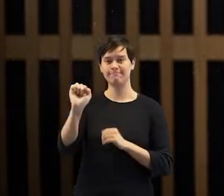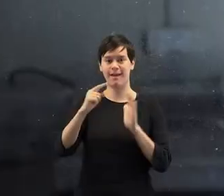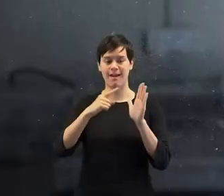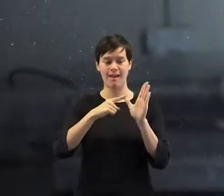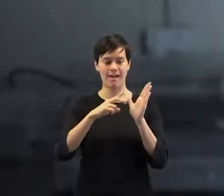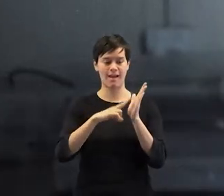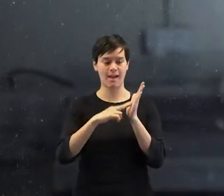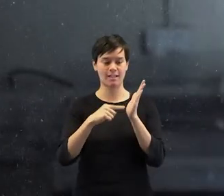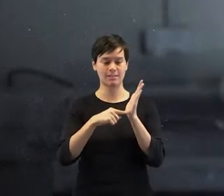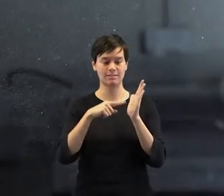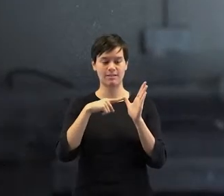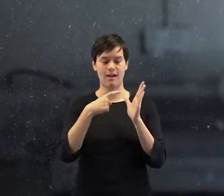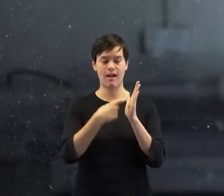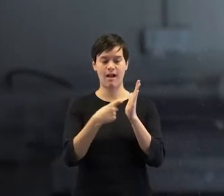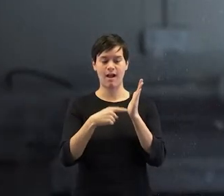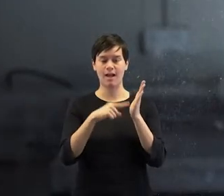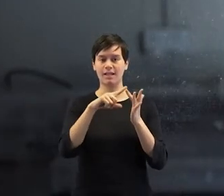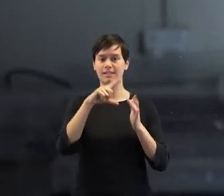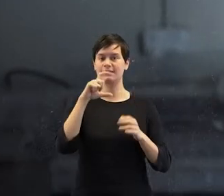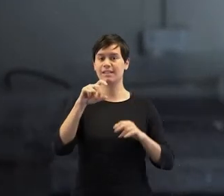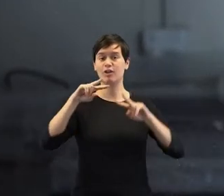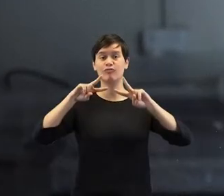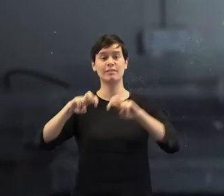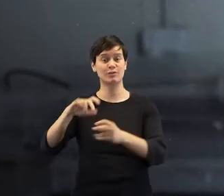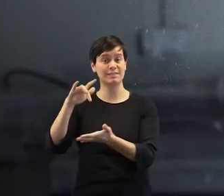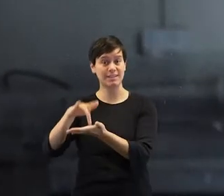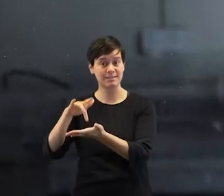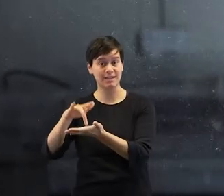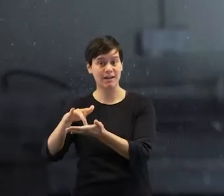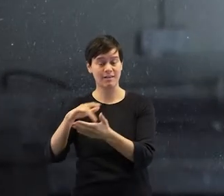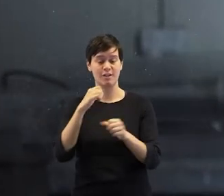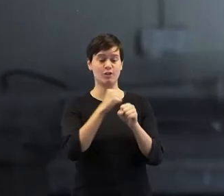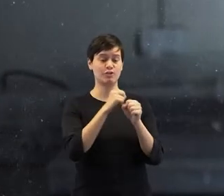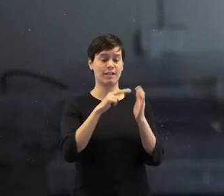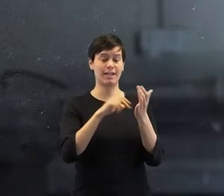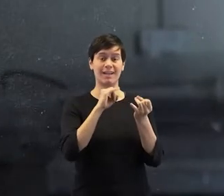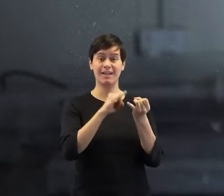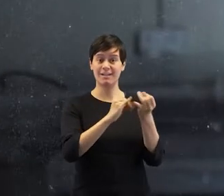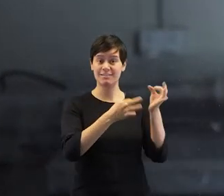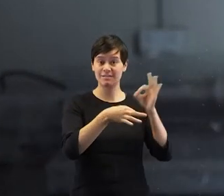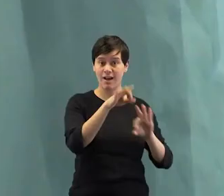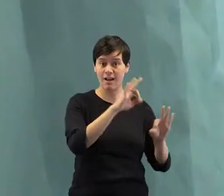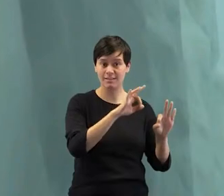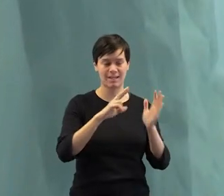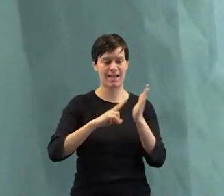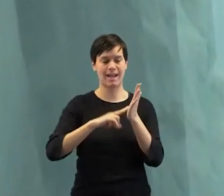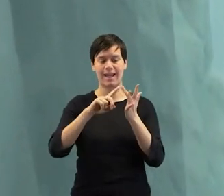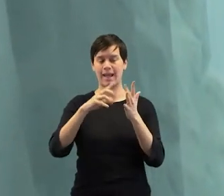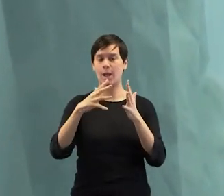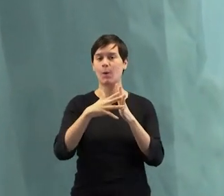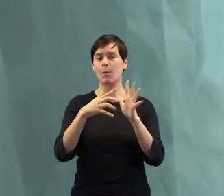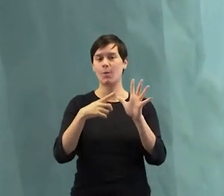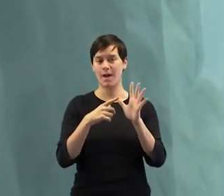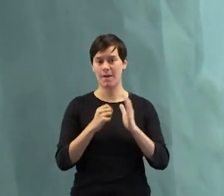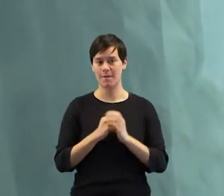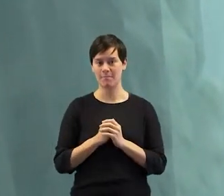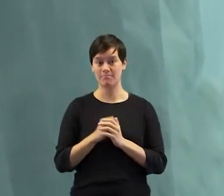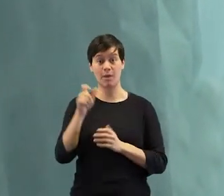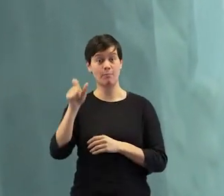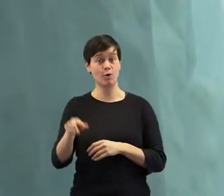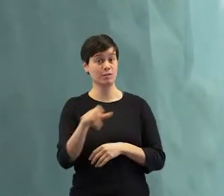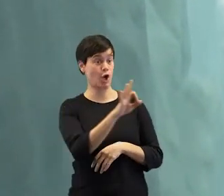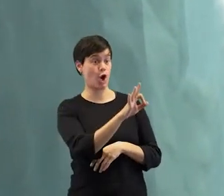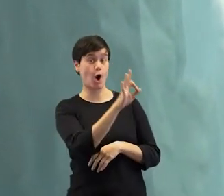Antarctic Research Centre, Pipuna Pātiotio, GNS Science and NIWA. Nominator Professor Dame Jane